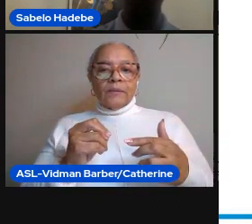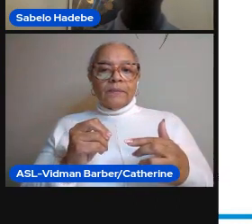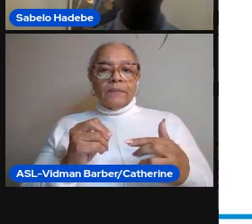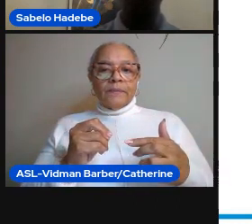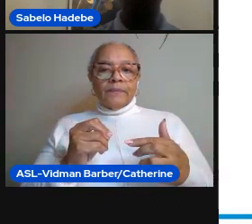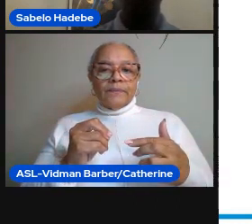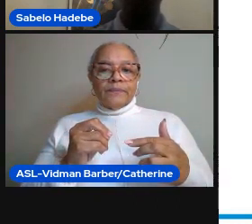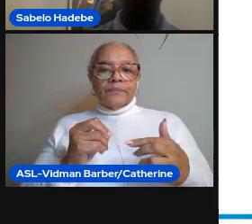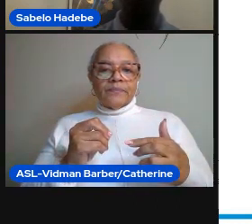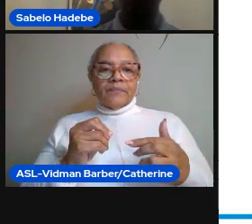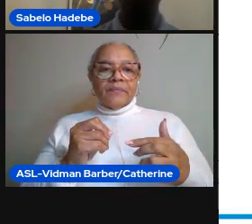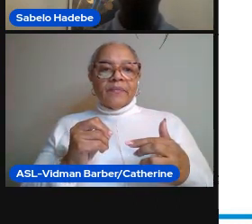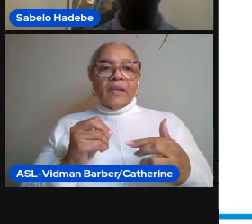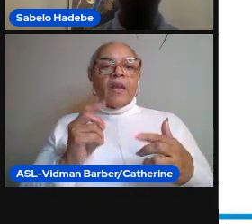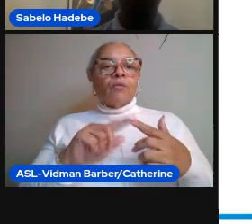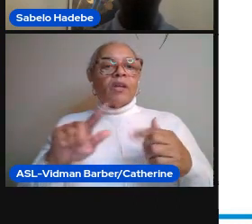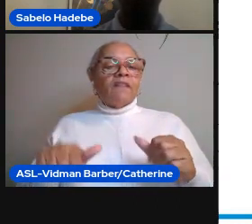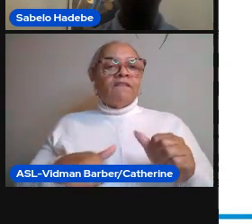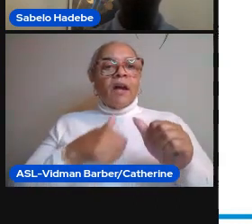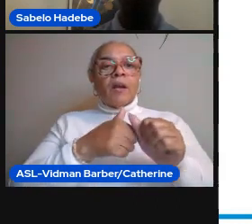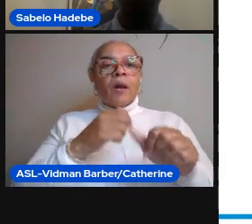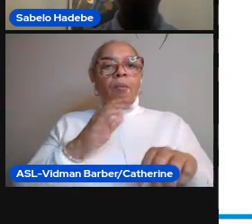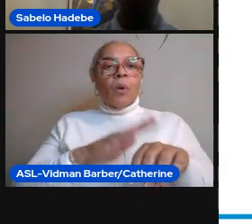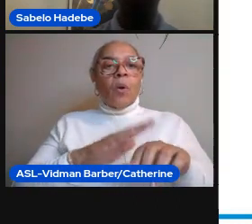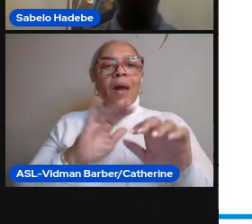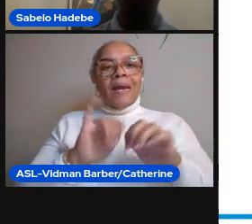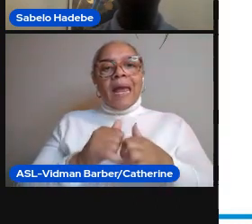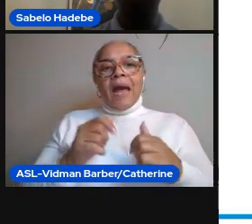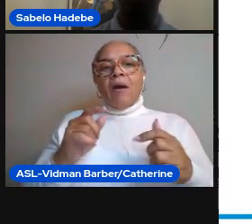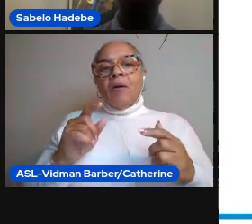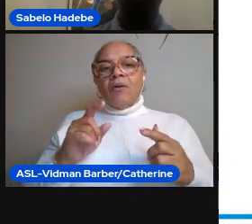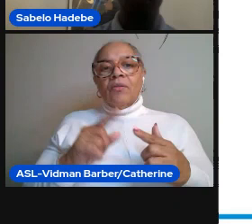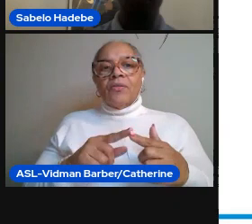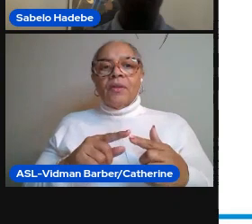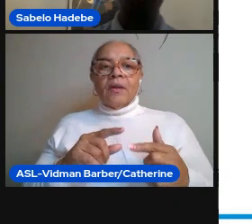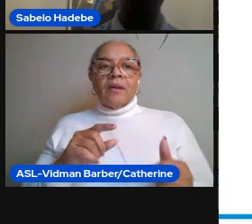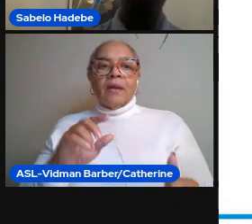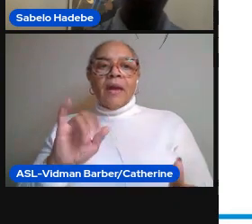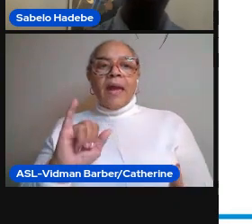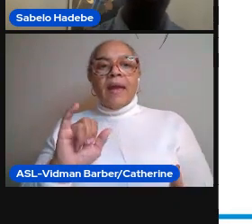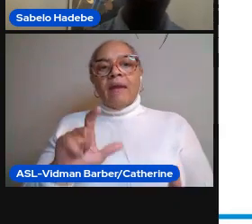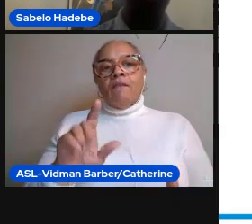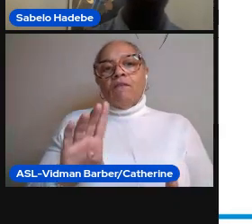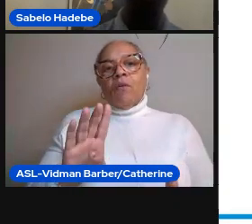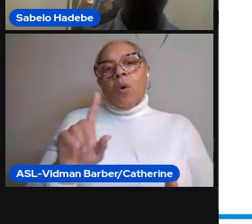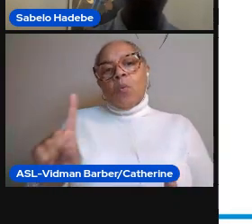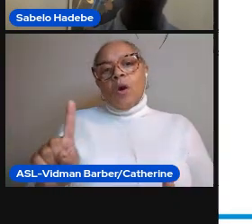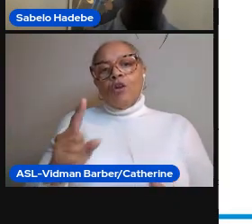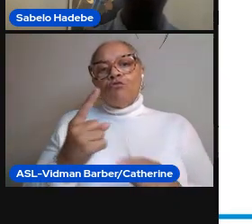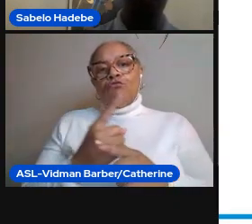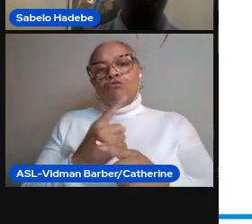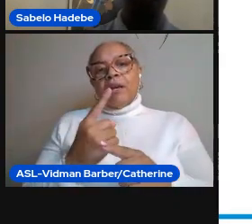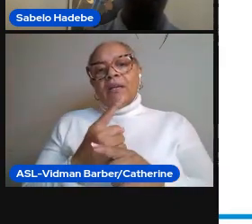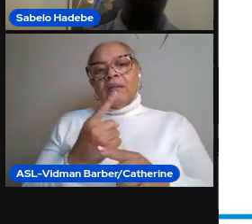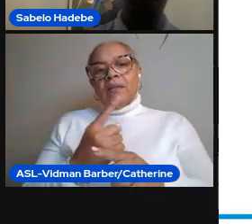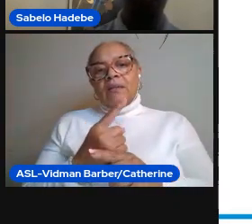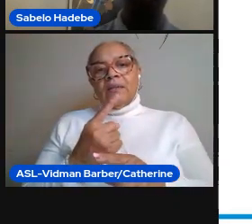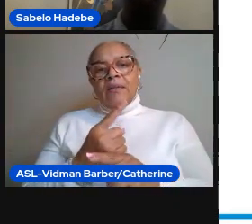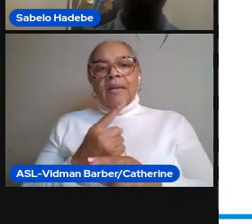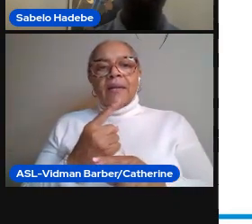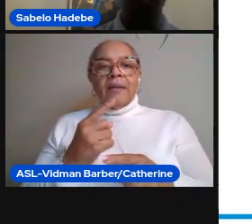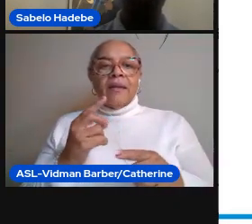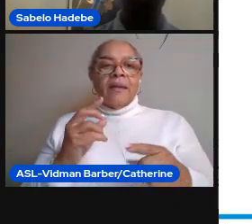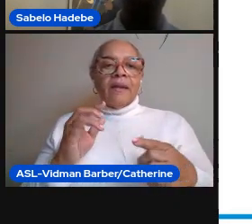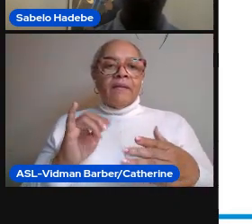really follow up on how does alpha L1 regulate Th2 immunity. And